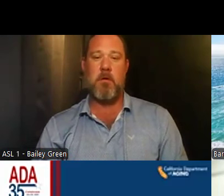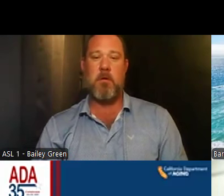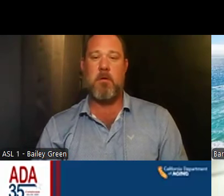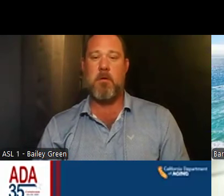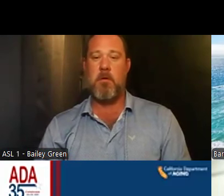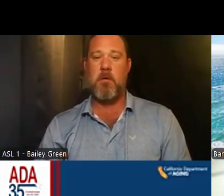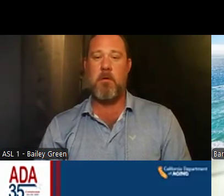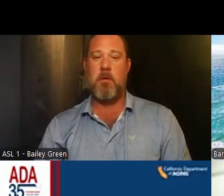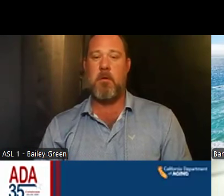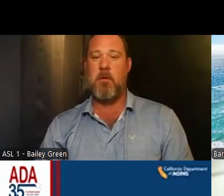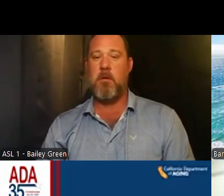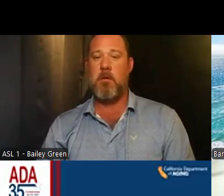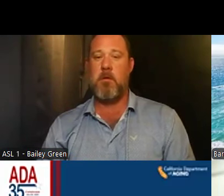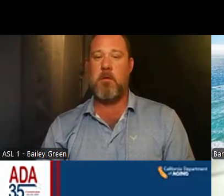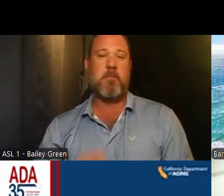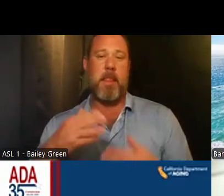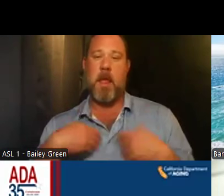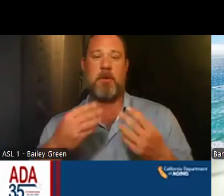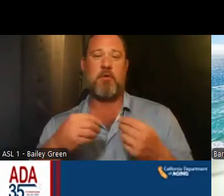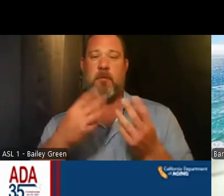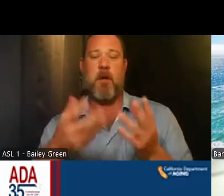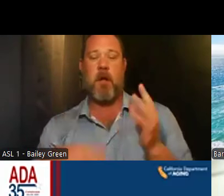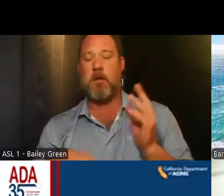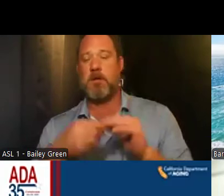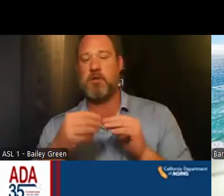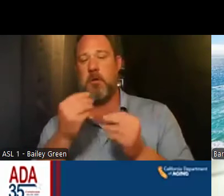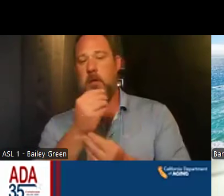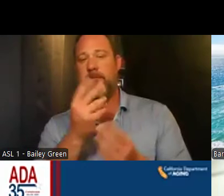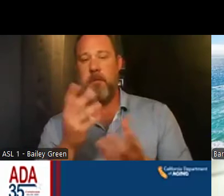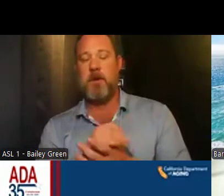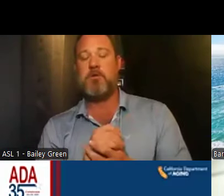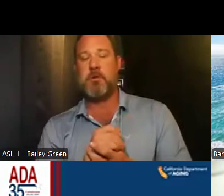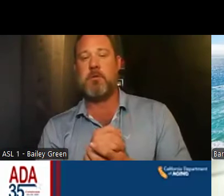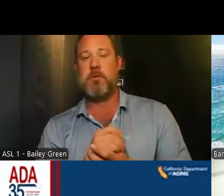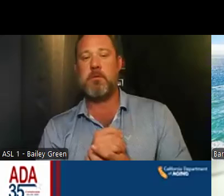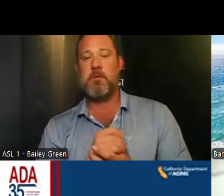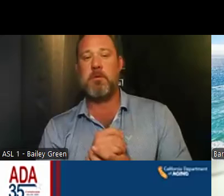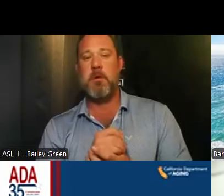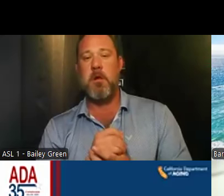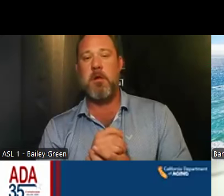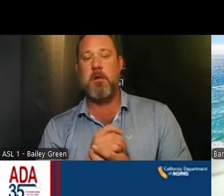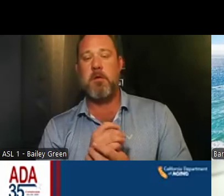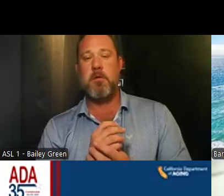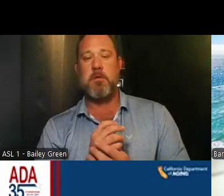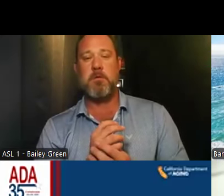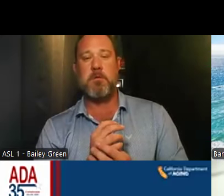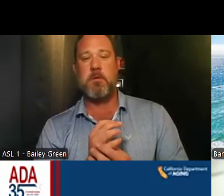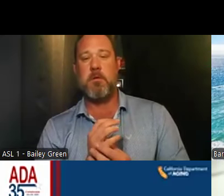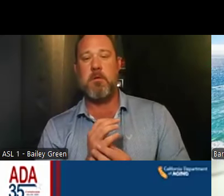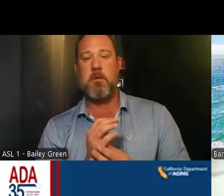they are happy to provide additional information, and they are aware, this specific